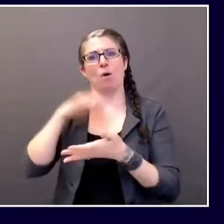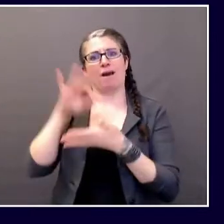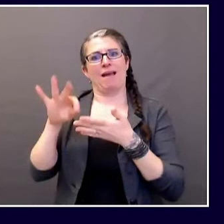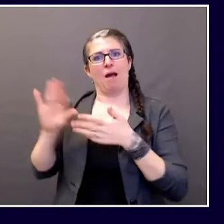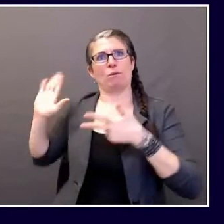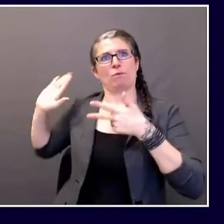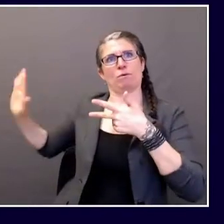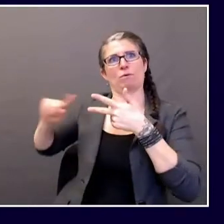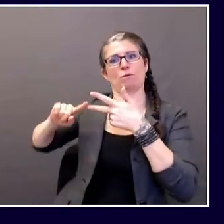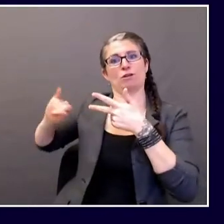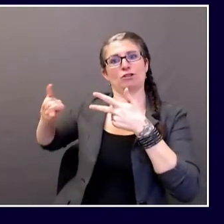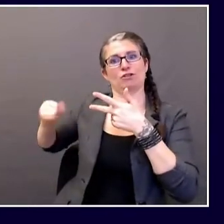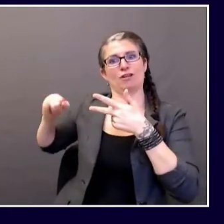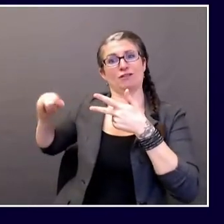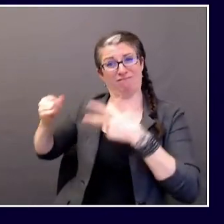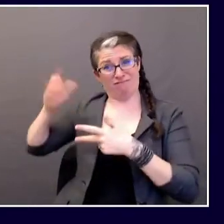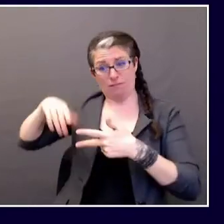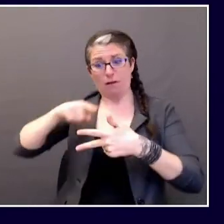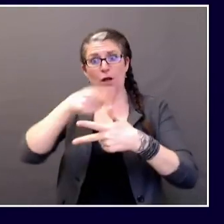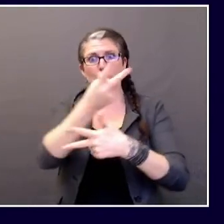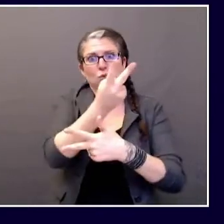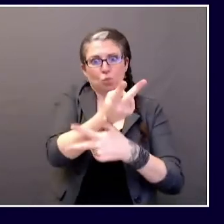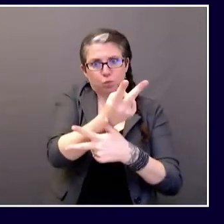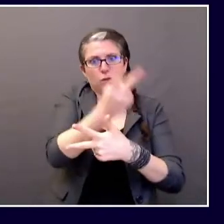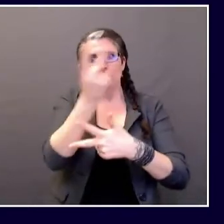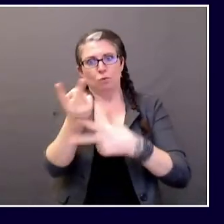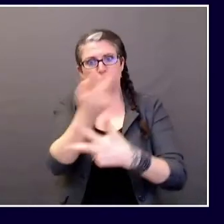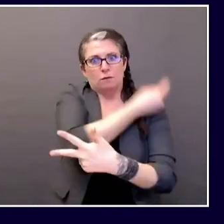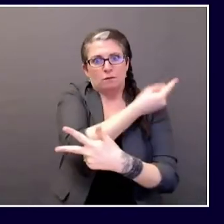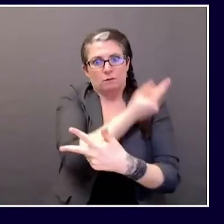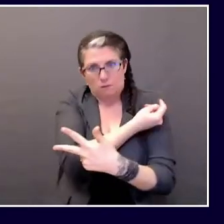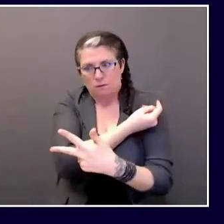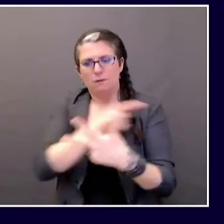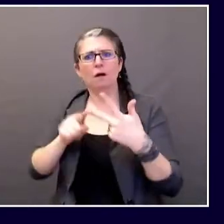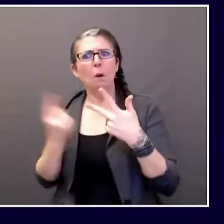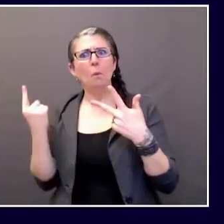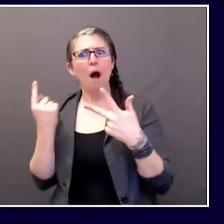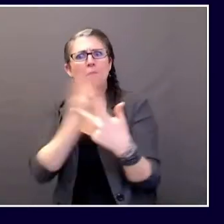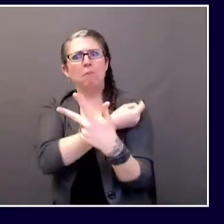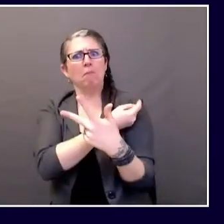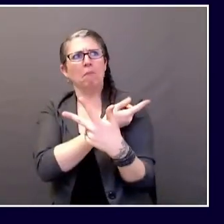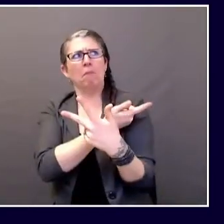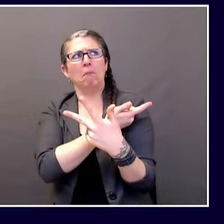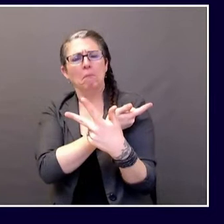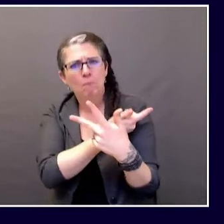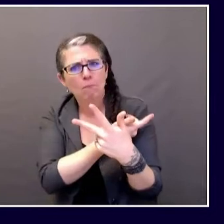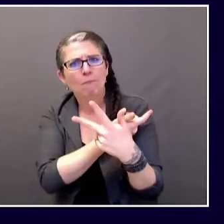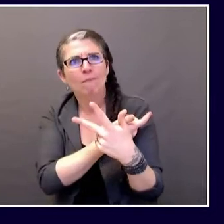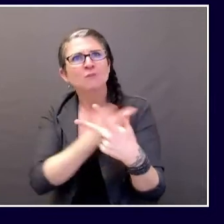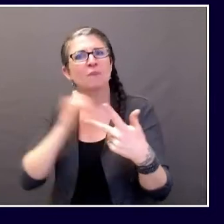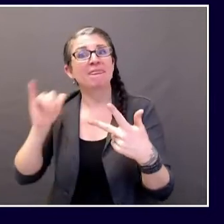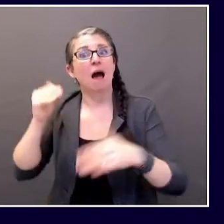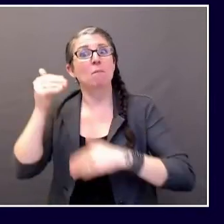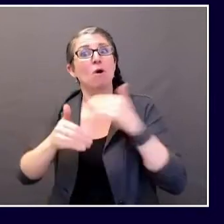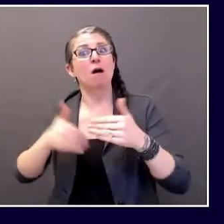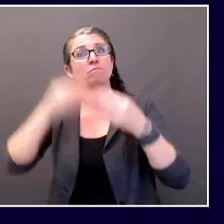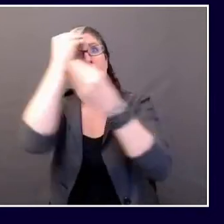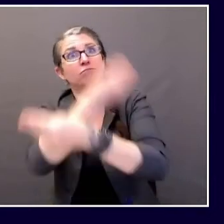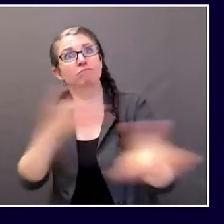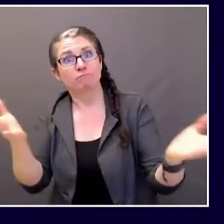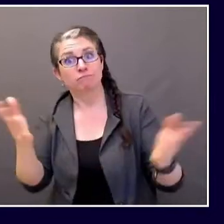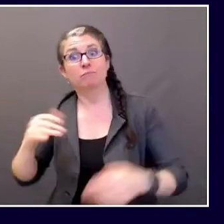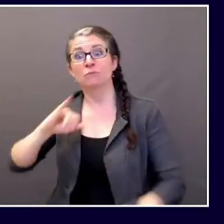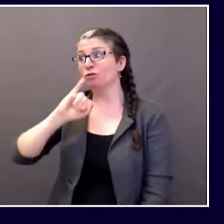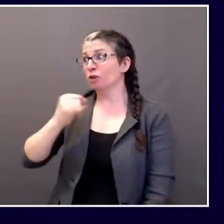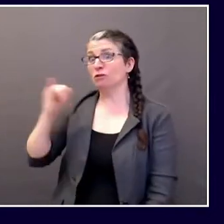completed doses, individuals who have completed their vaccine series, whether it's of the Pfizer and Moderna vaccine, which is 2